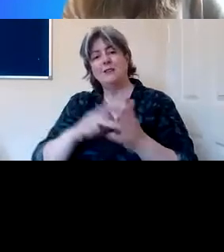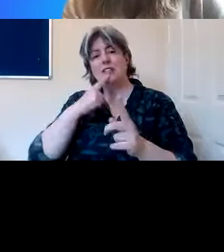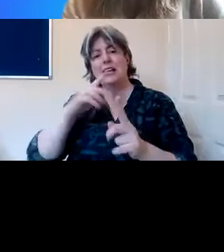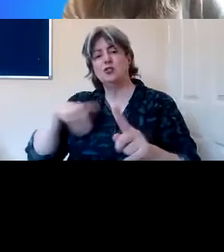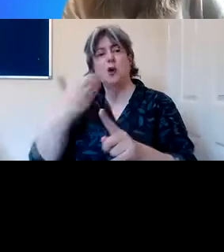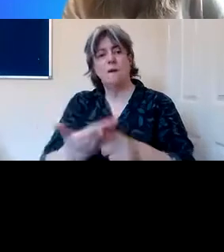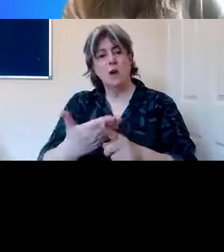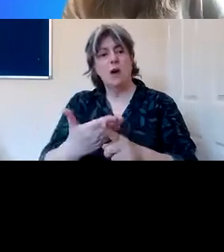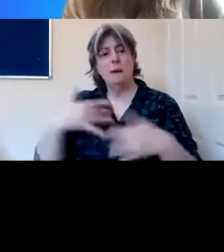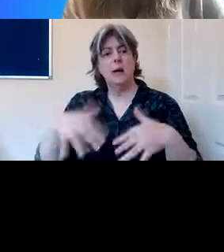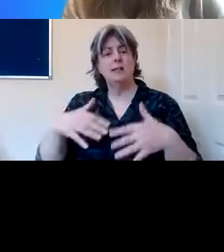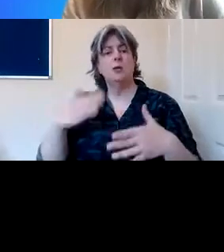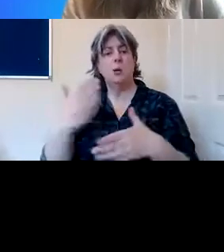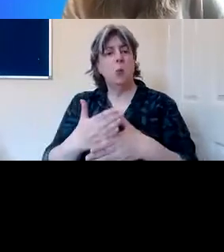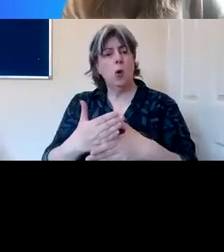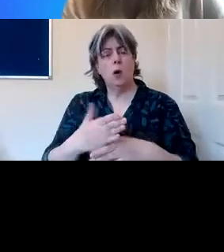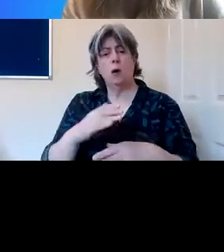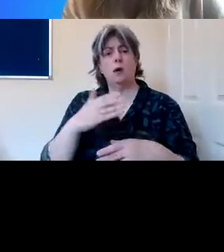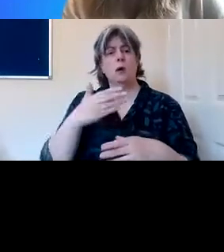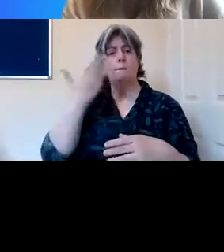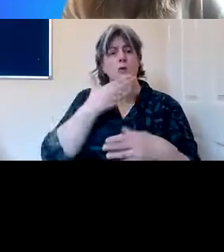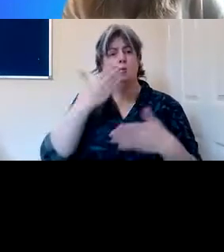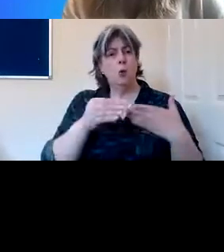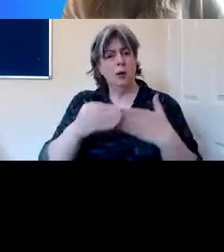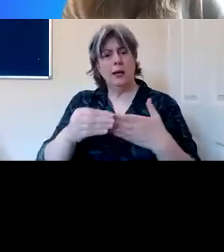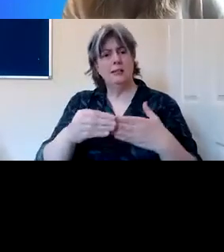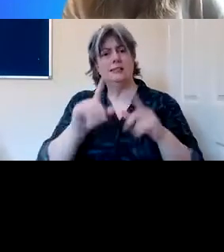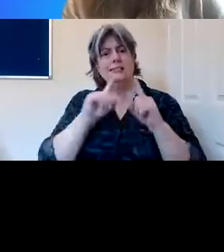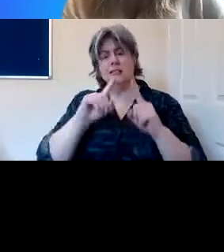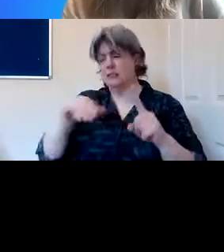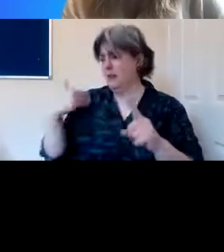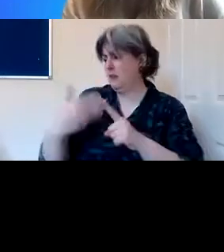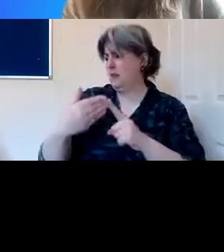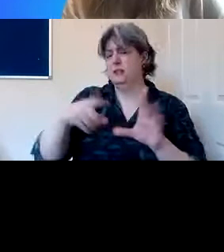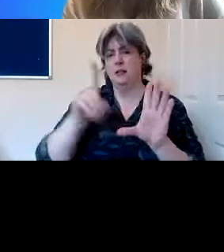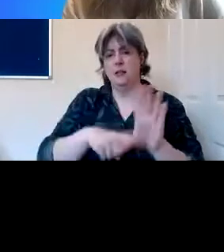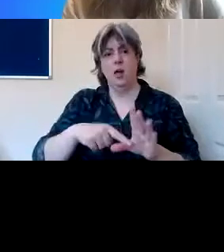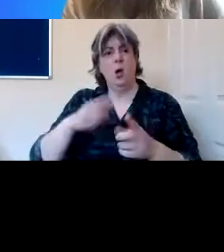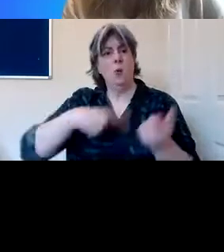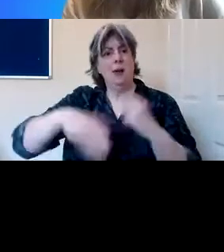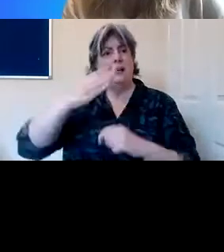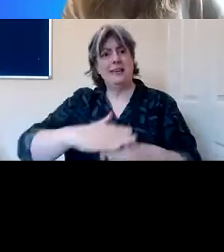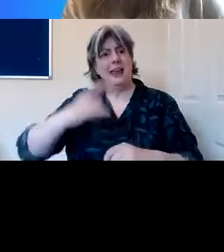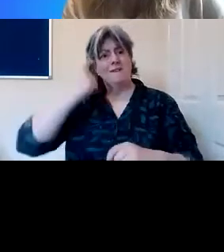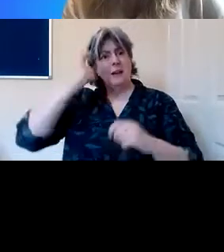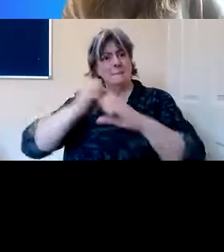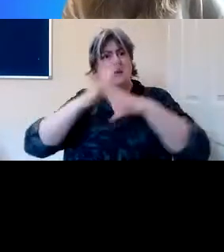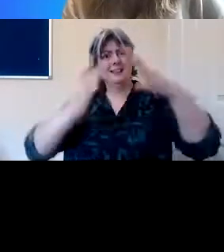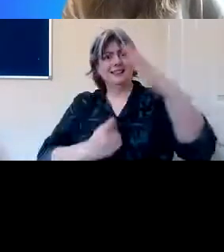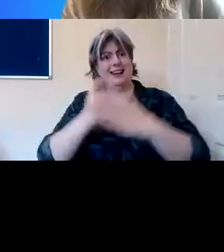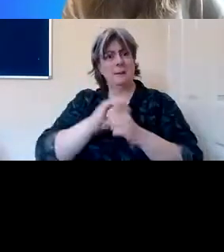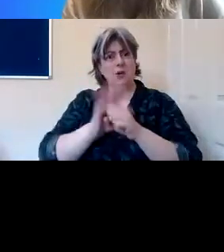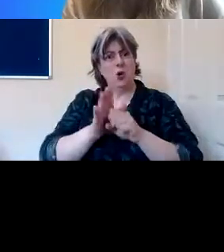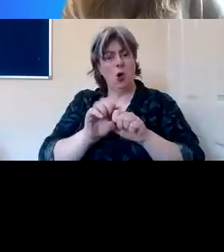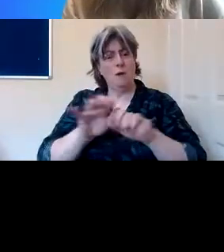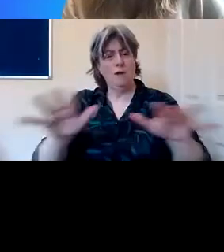don't think any of us ever imagined that this was what this was going to be like. And this crisis coming, of course, at a time of huge change, which